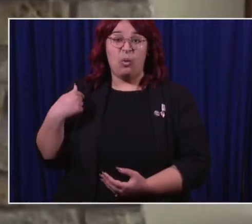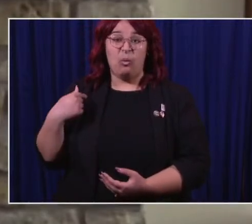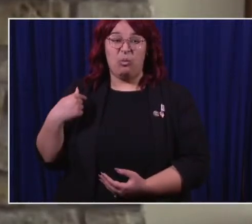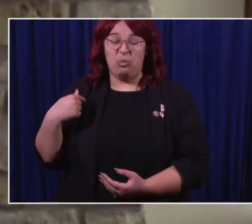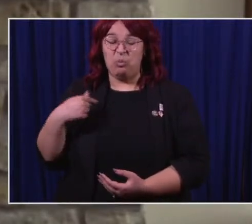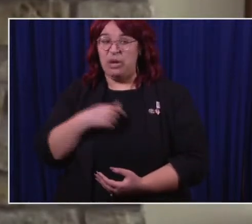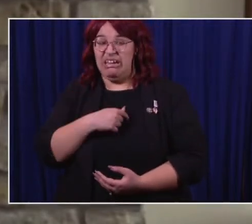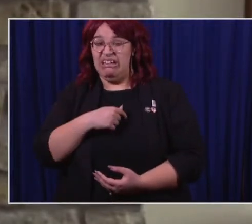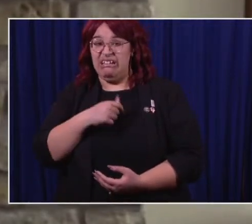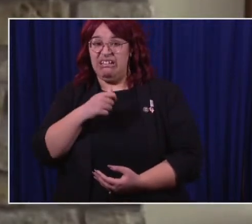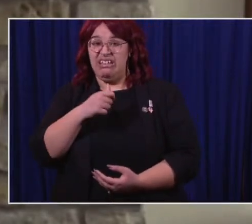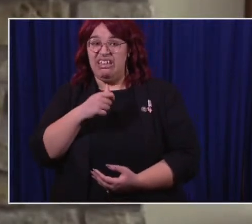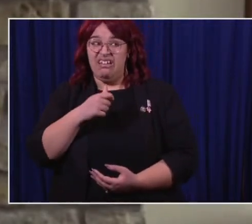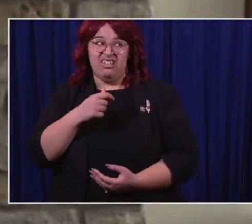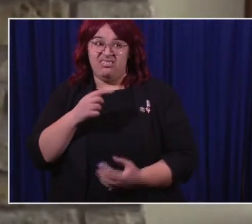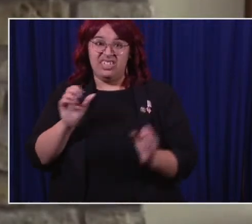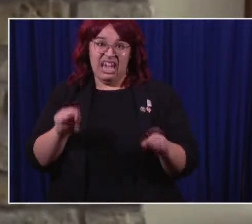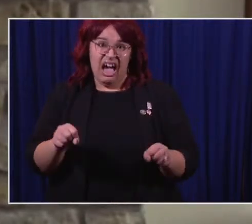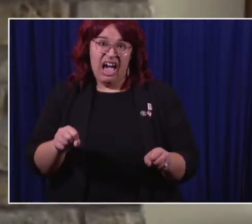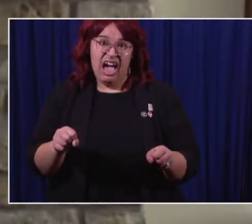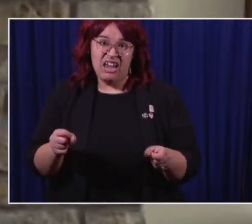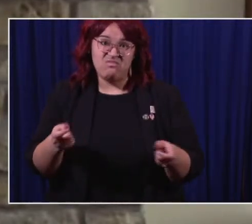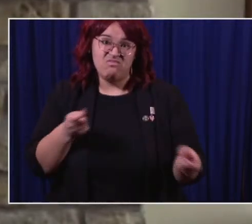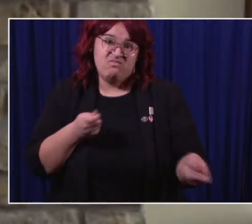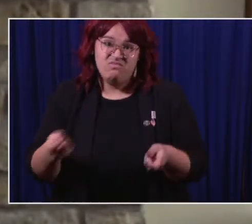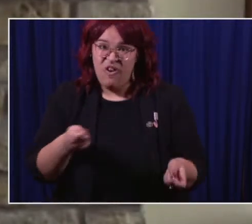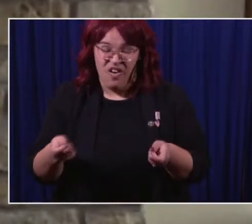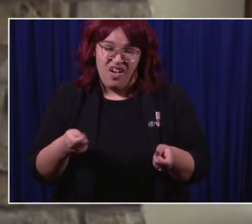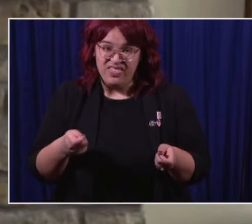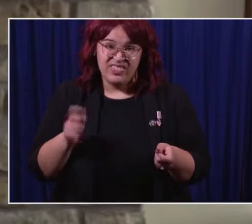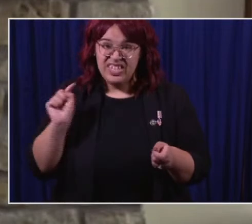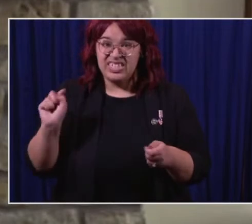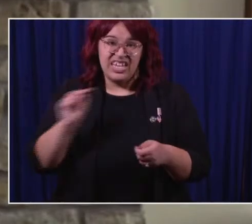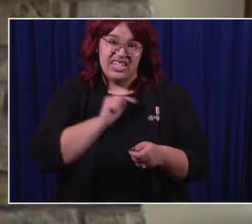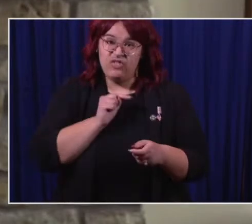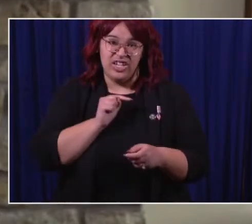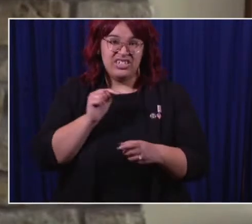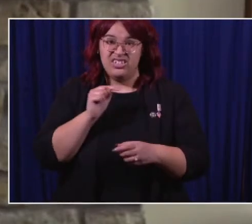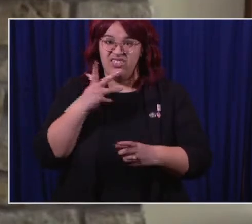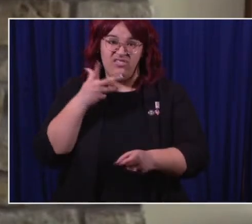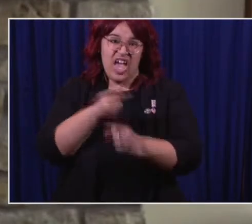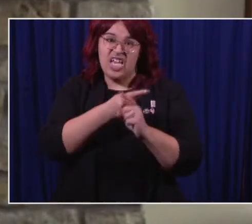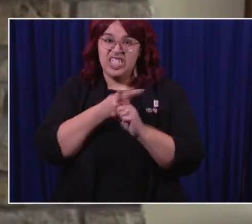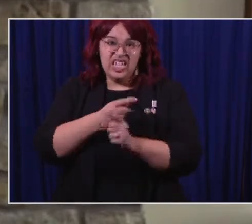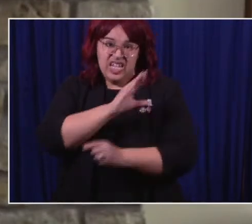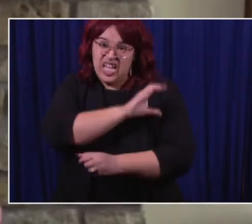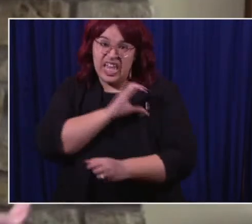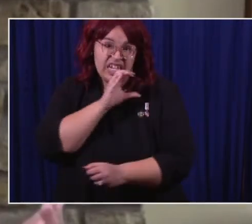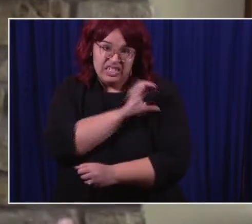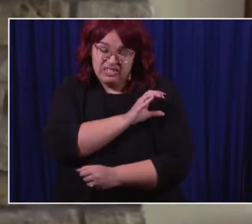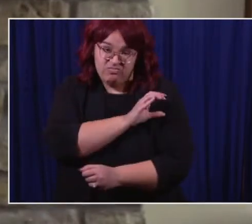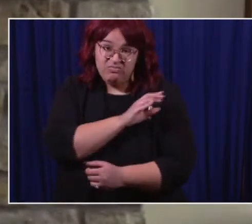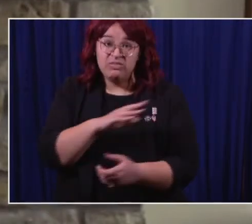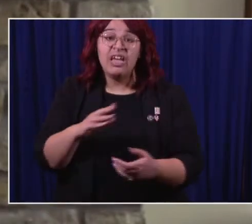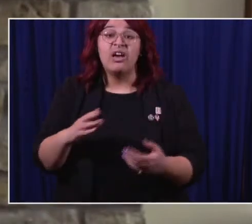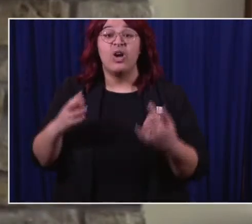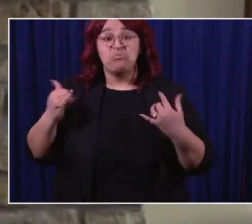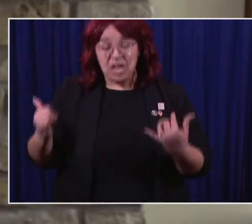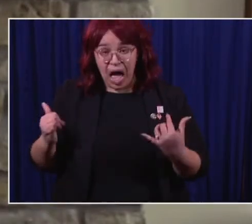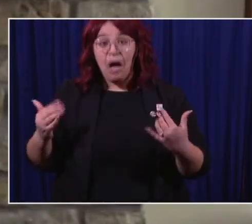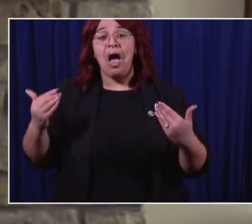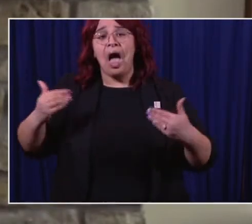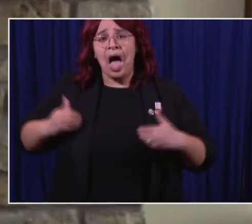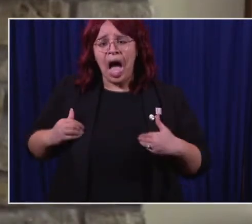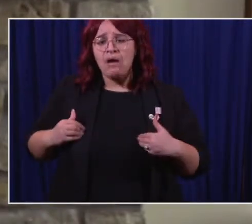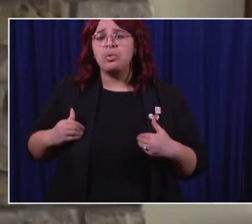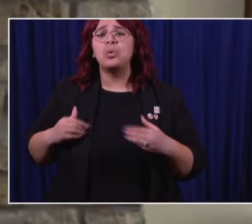sites. And if we feel a need to go to the mass vaccination sites, bigger sites, we will certainly